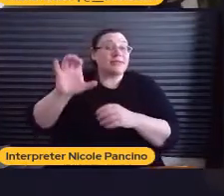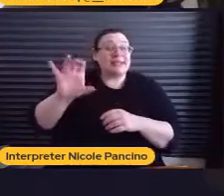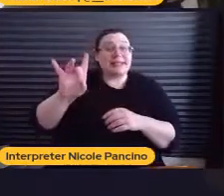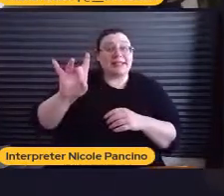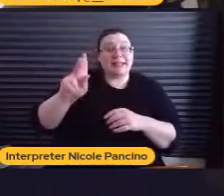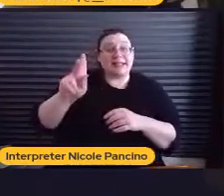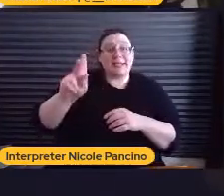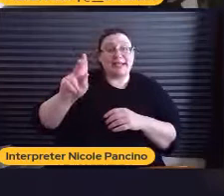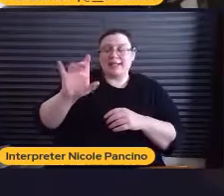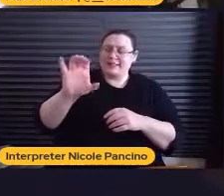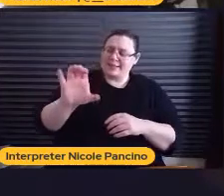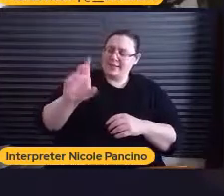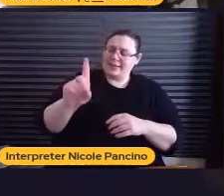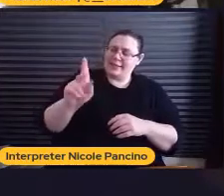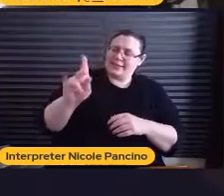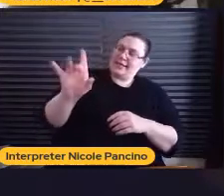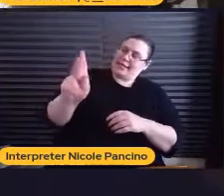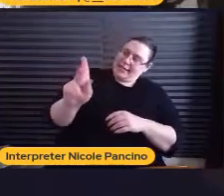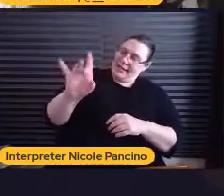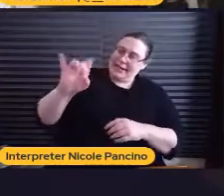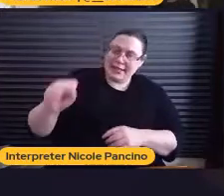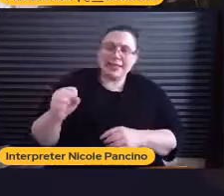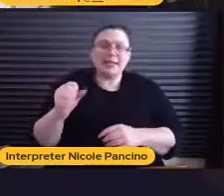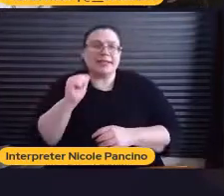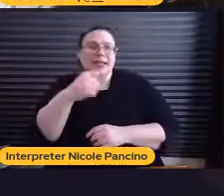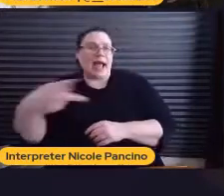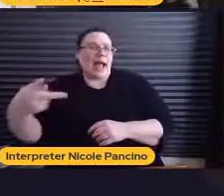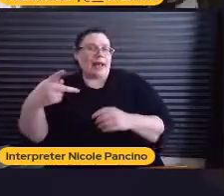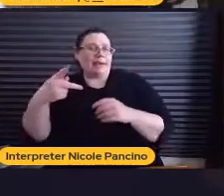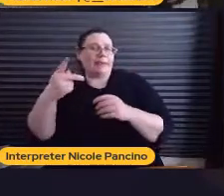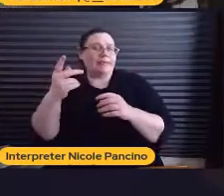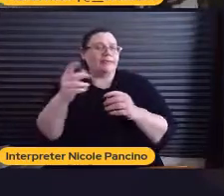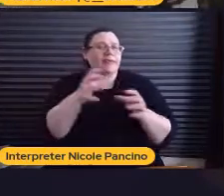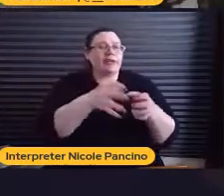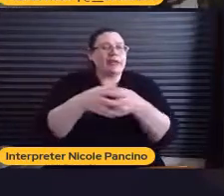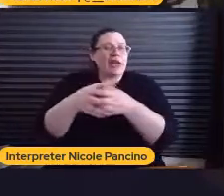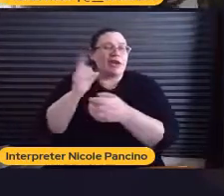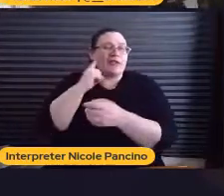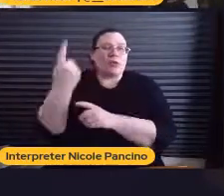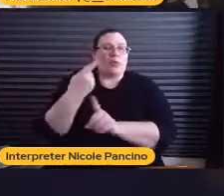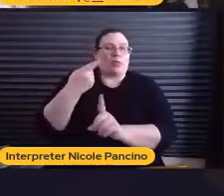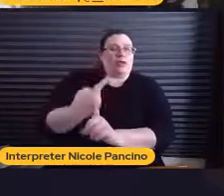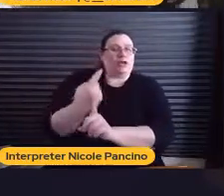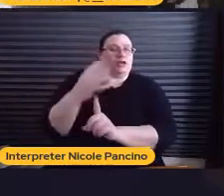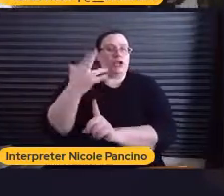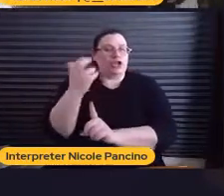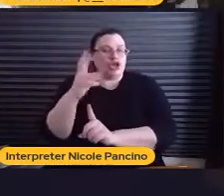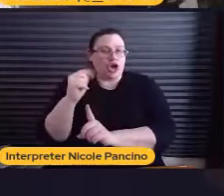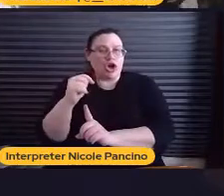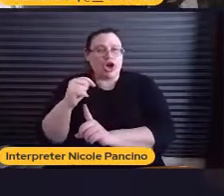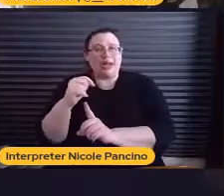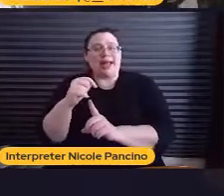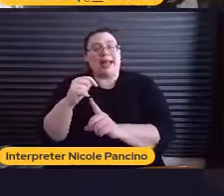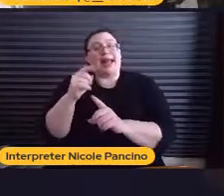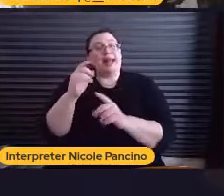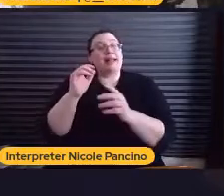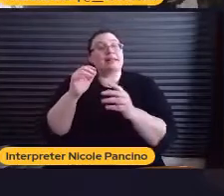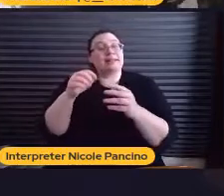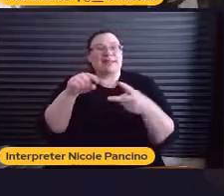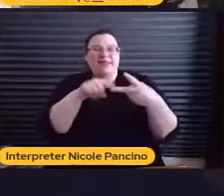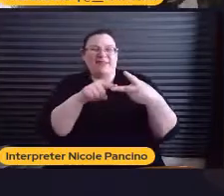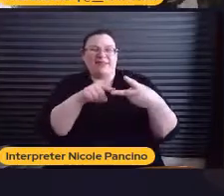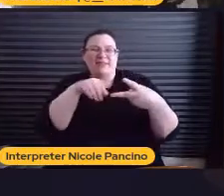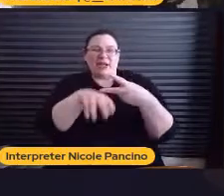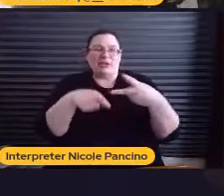have an app. The app is pretty much just a container for multiple or a single chart, and it's the entry point for the synthesizing,